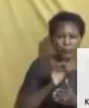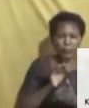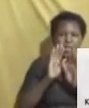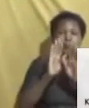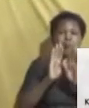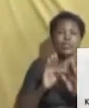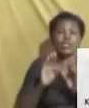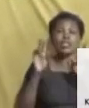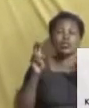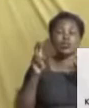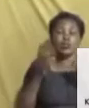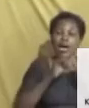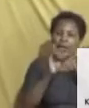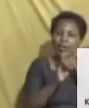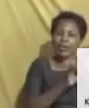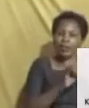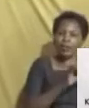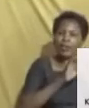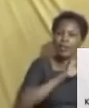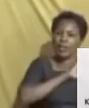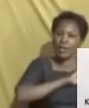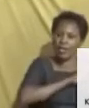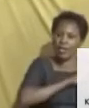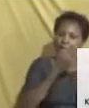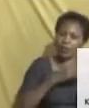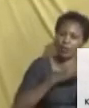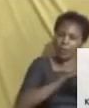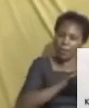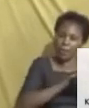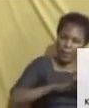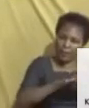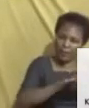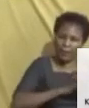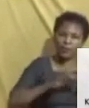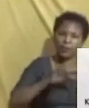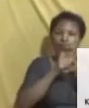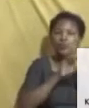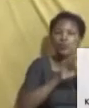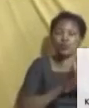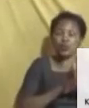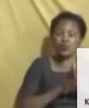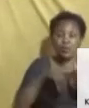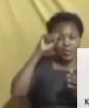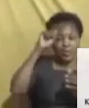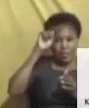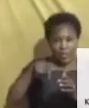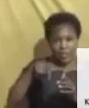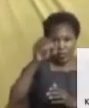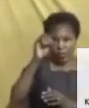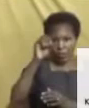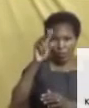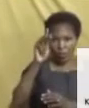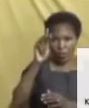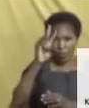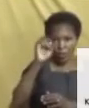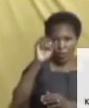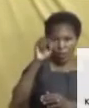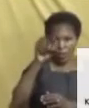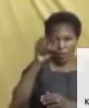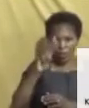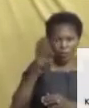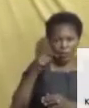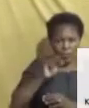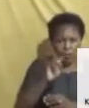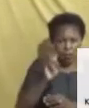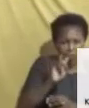identifying character of the basic Constitution. Justice Okwengu located the